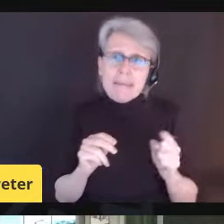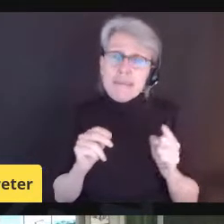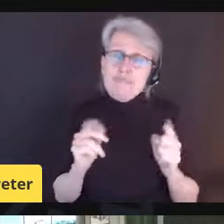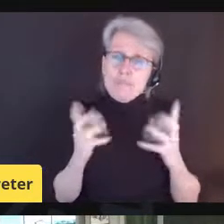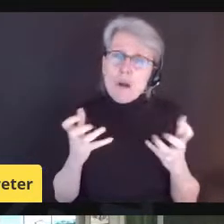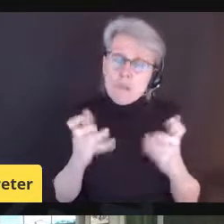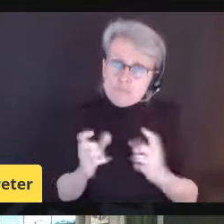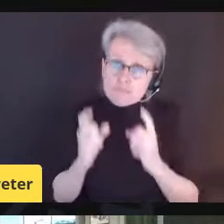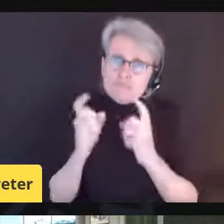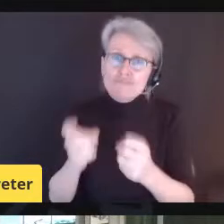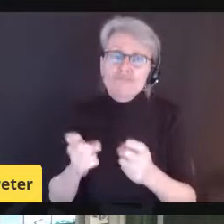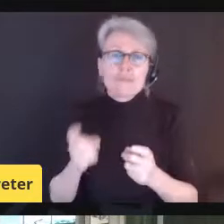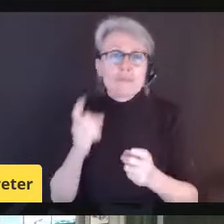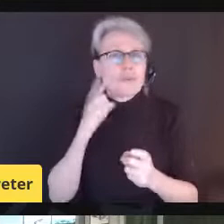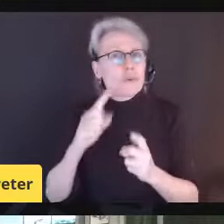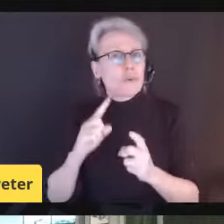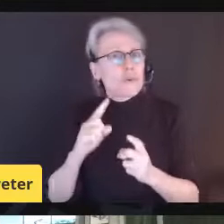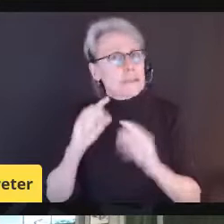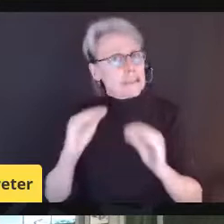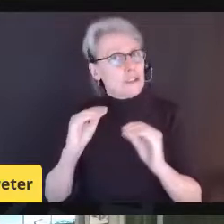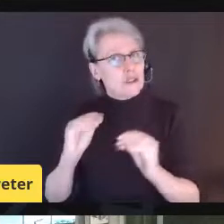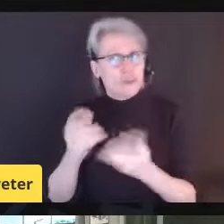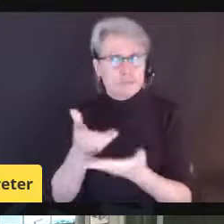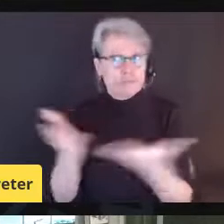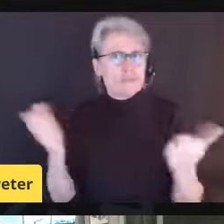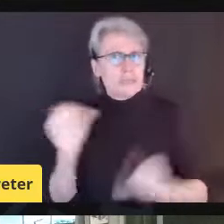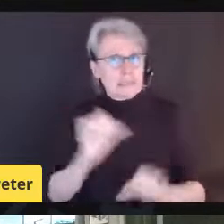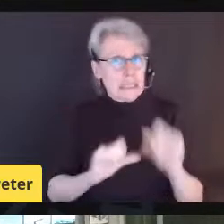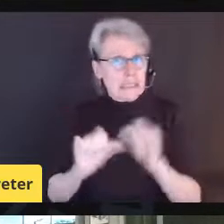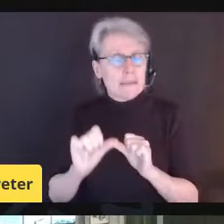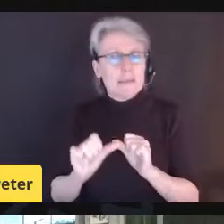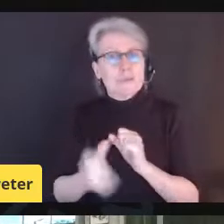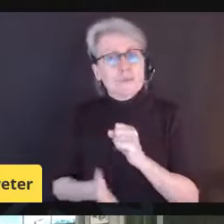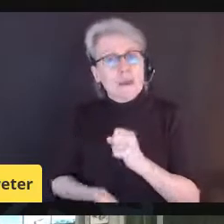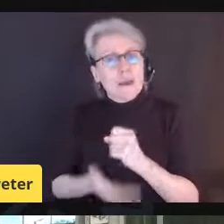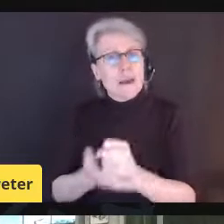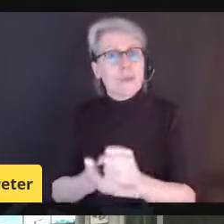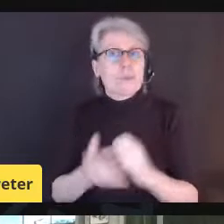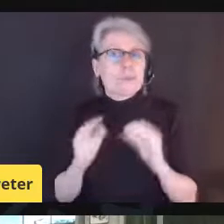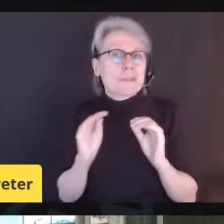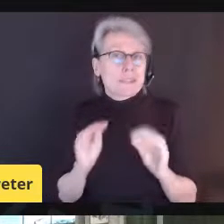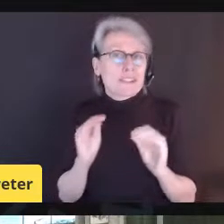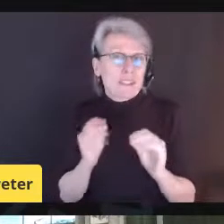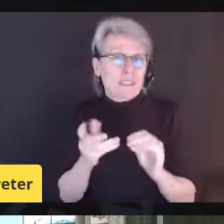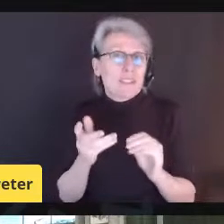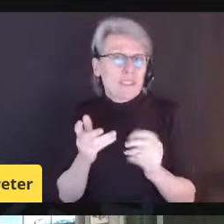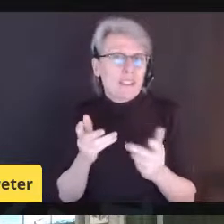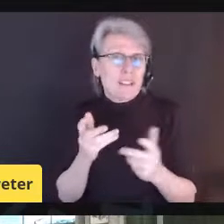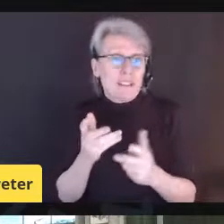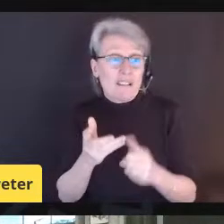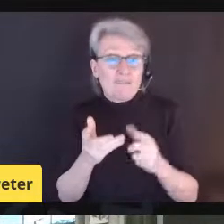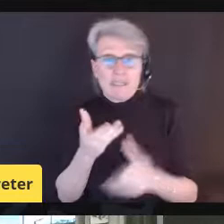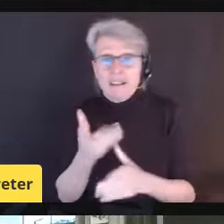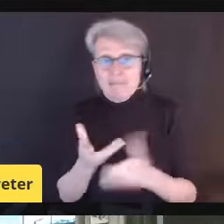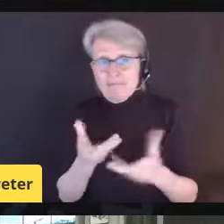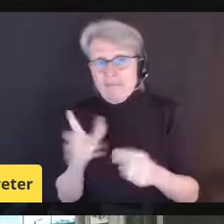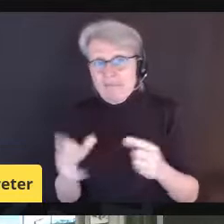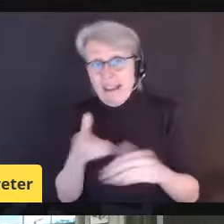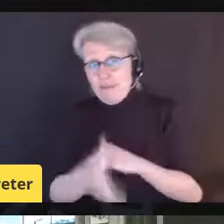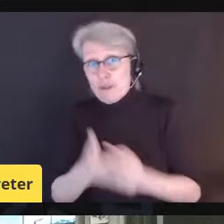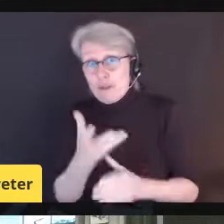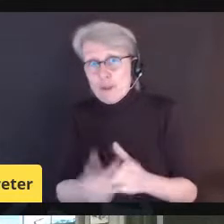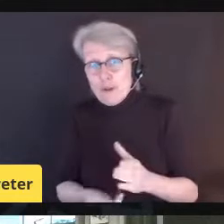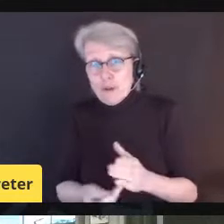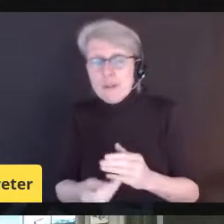body for science. They wanted to still help teach even after they passed away. So sometimes